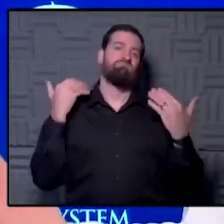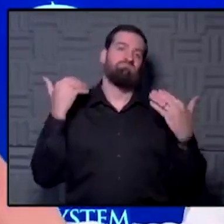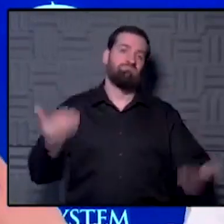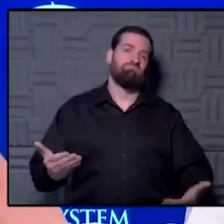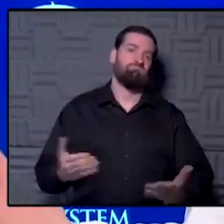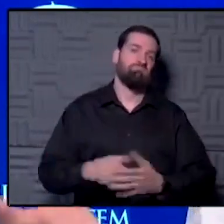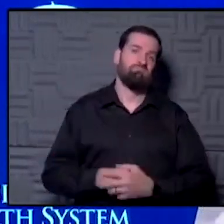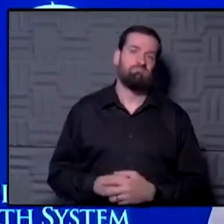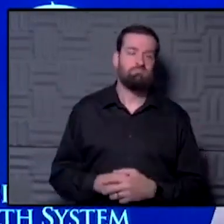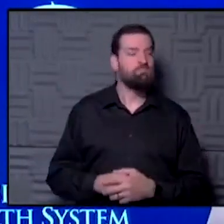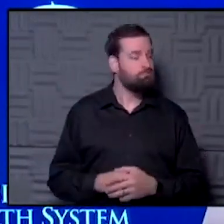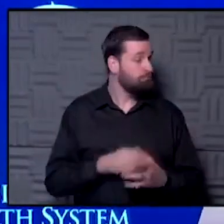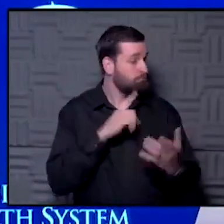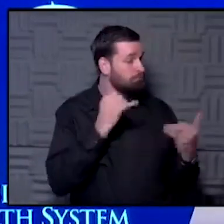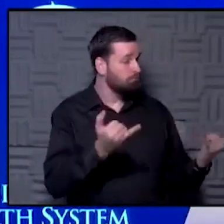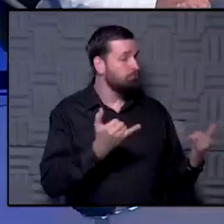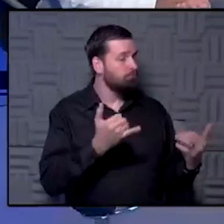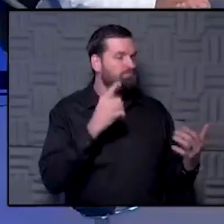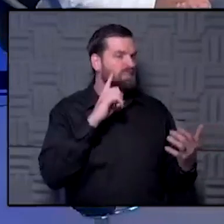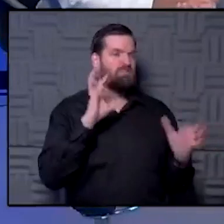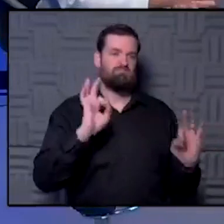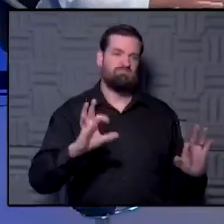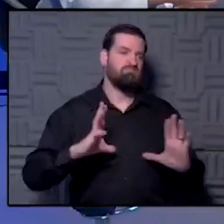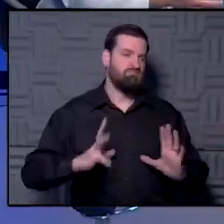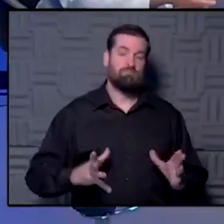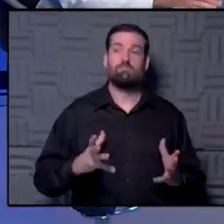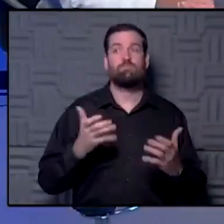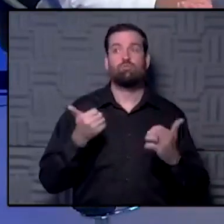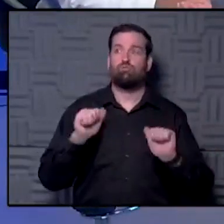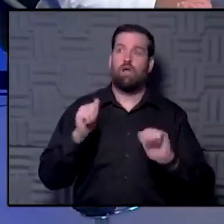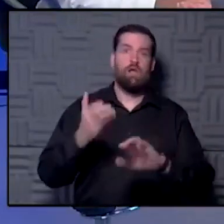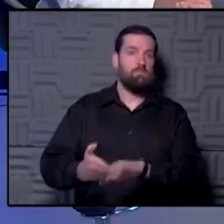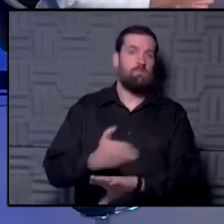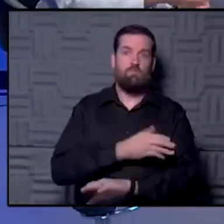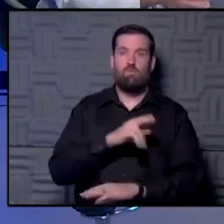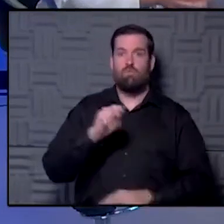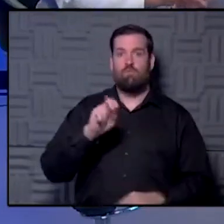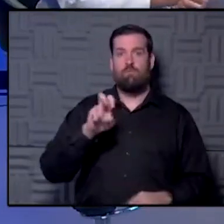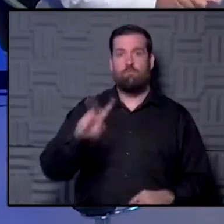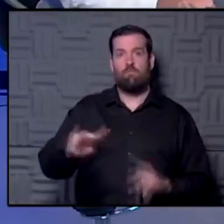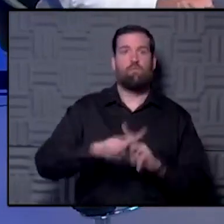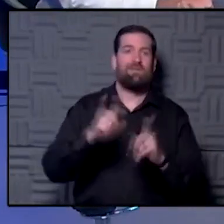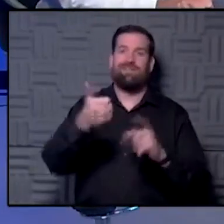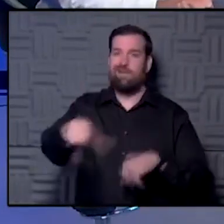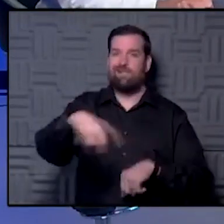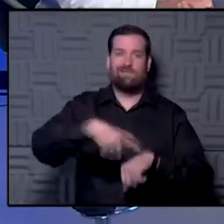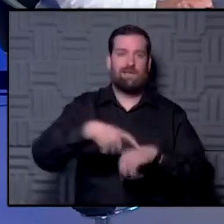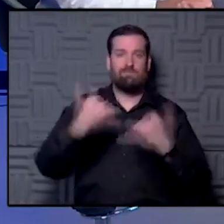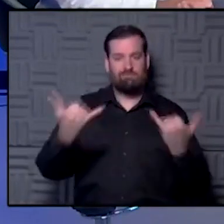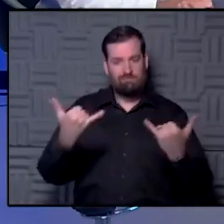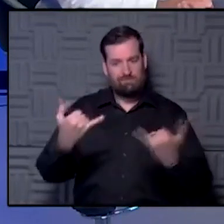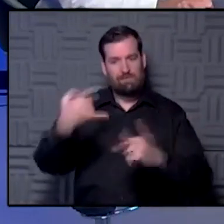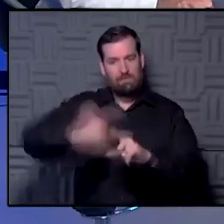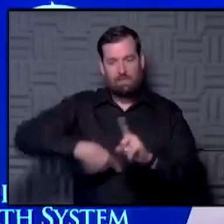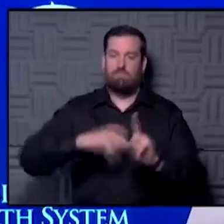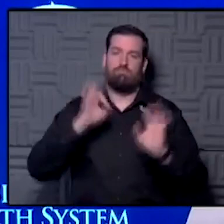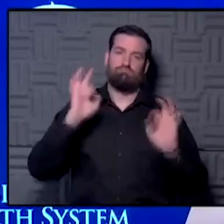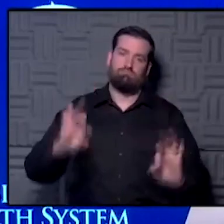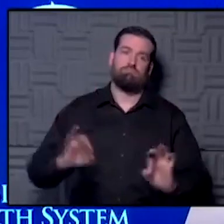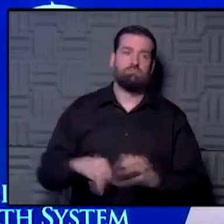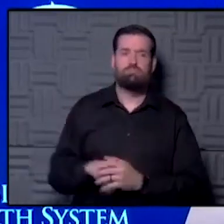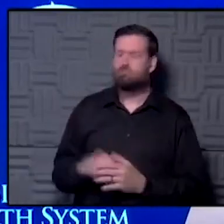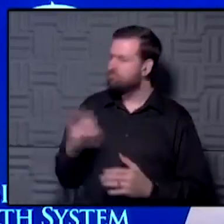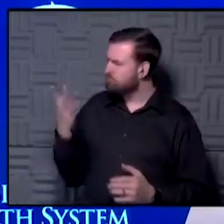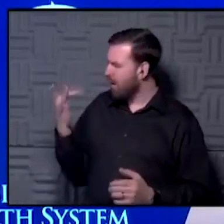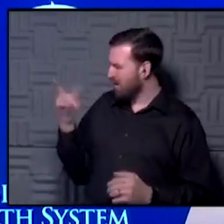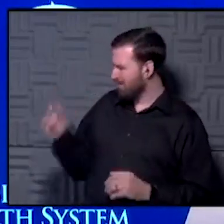just go get one. I think from here on out, I think you're good to get one. Try to get it before November, but any time within this month I think is going to be healthy. Why do I